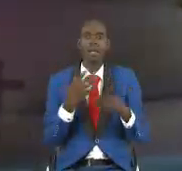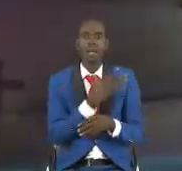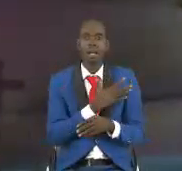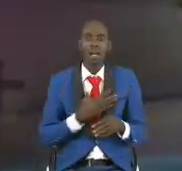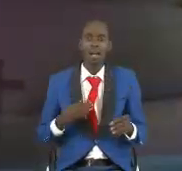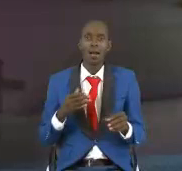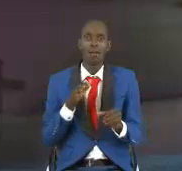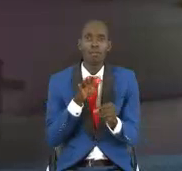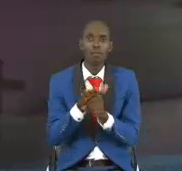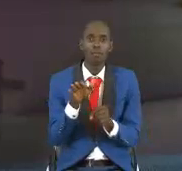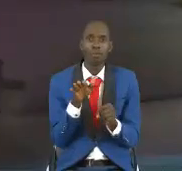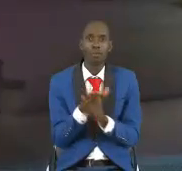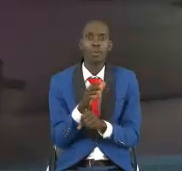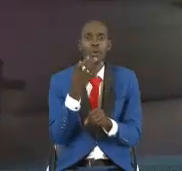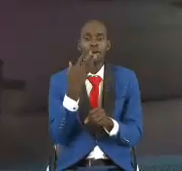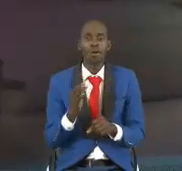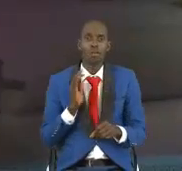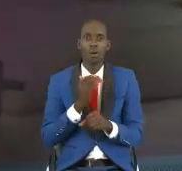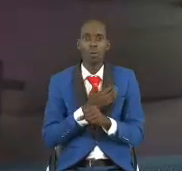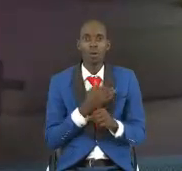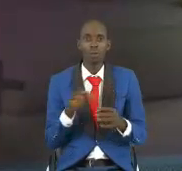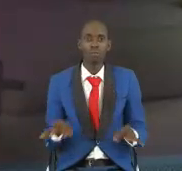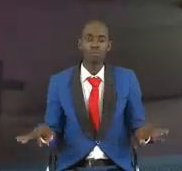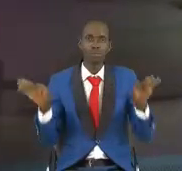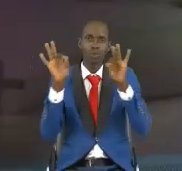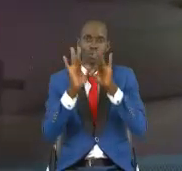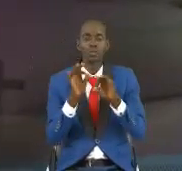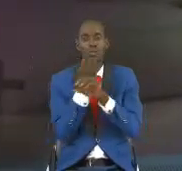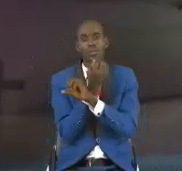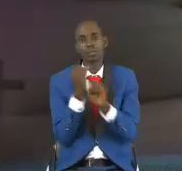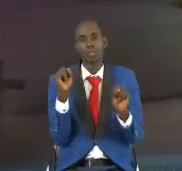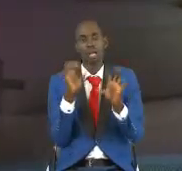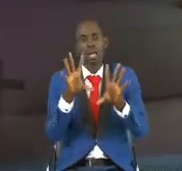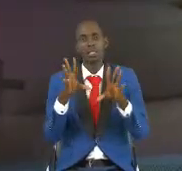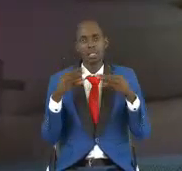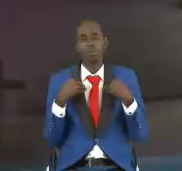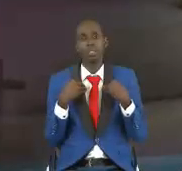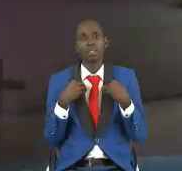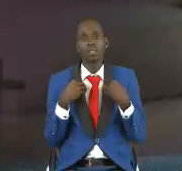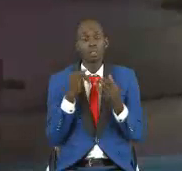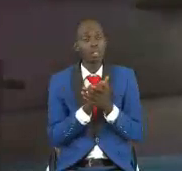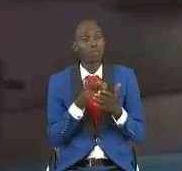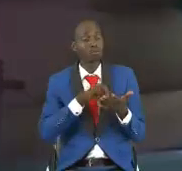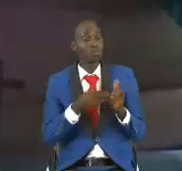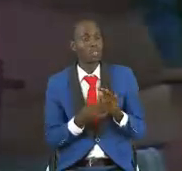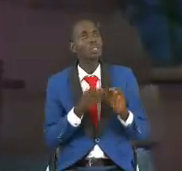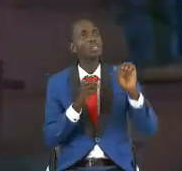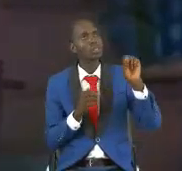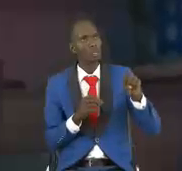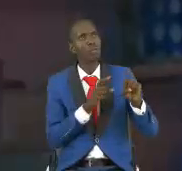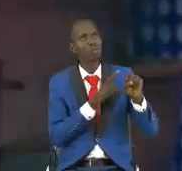our precious redemption. Acceptance, acceptance. That you say, yes, Lord, I